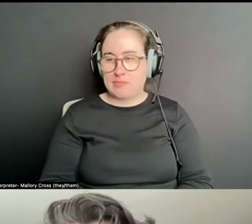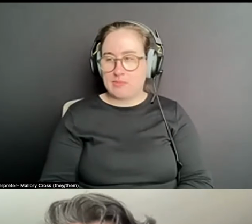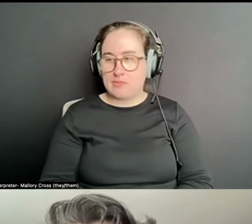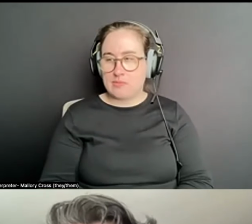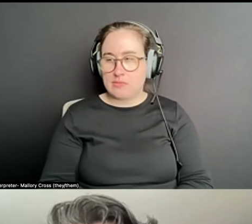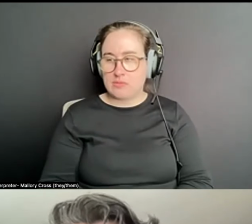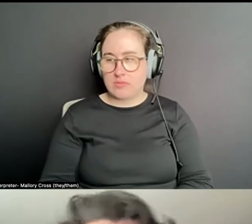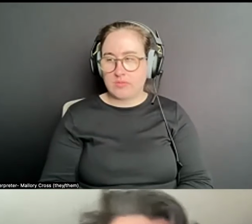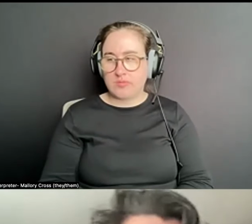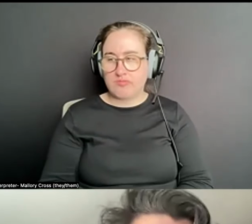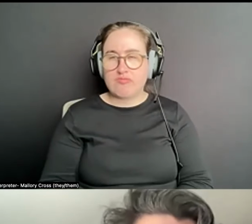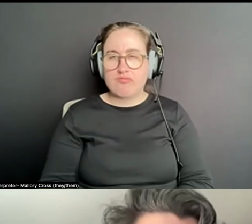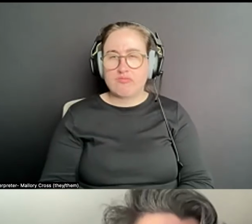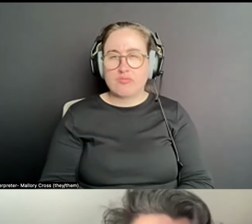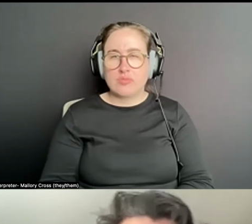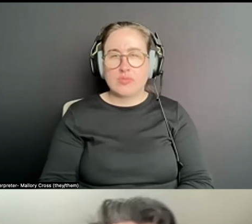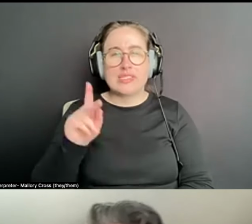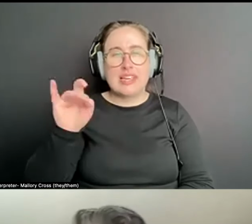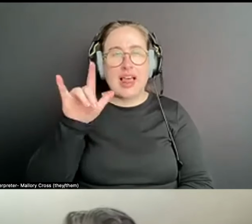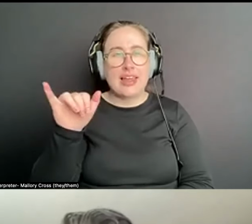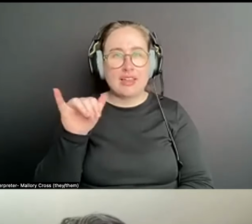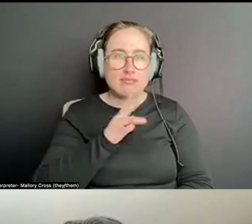Great. That's really insightful. Thanks.